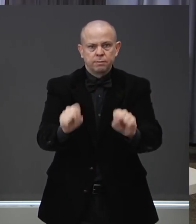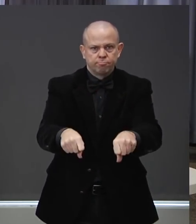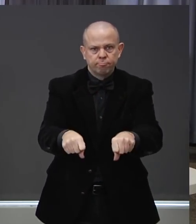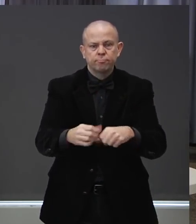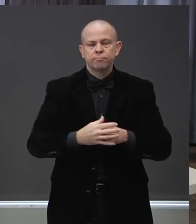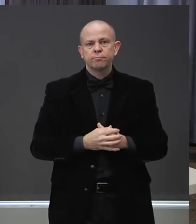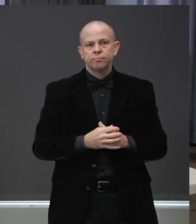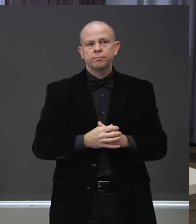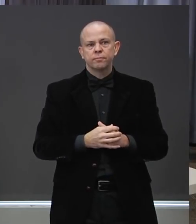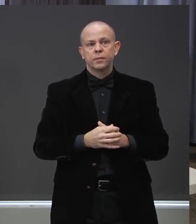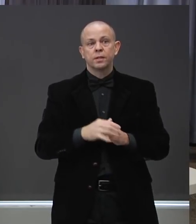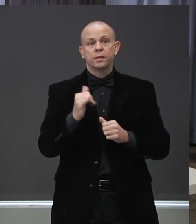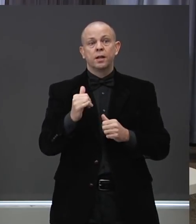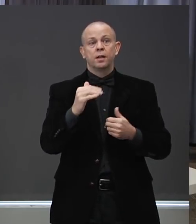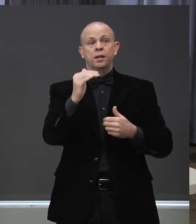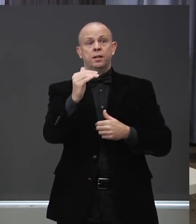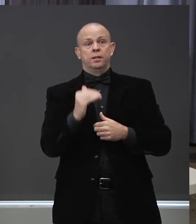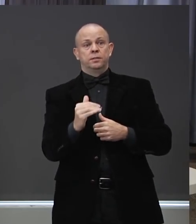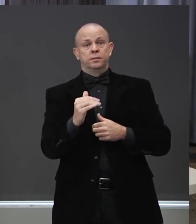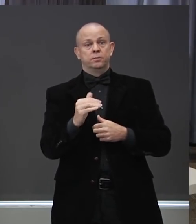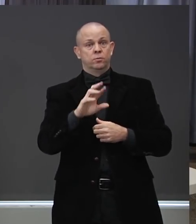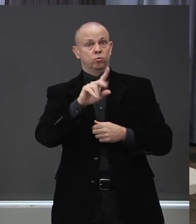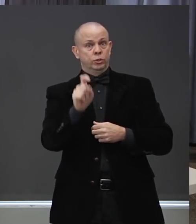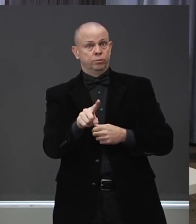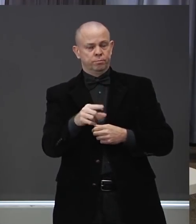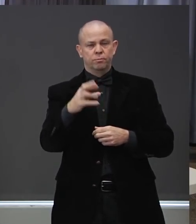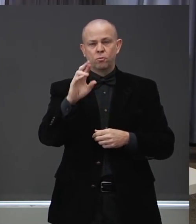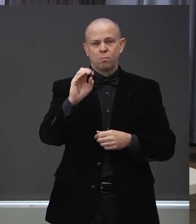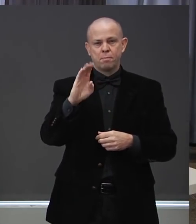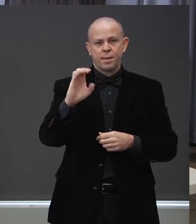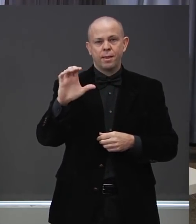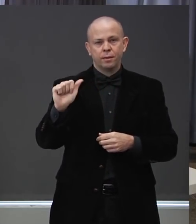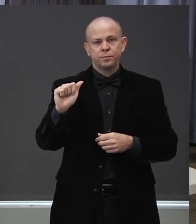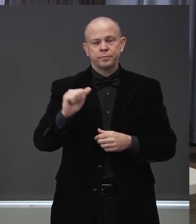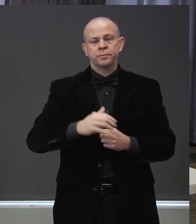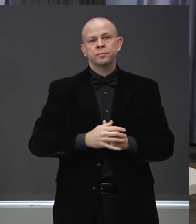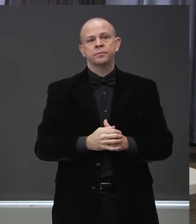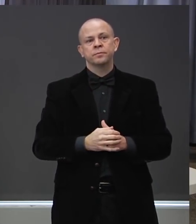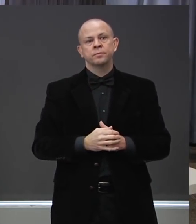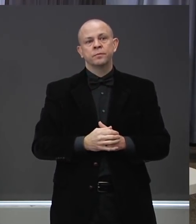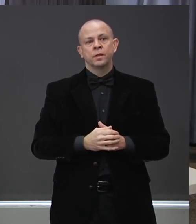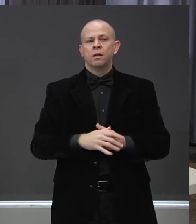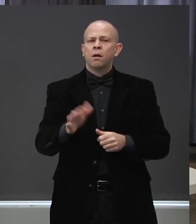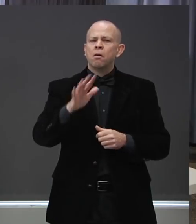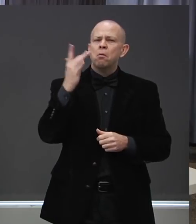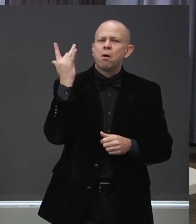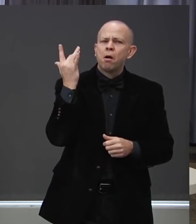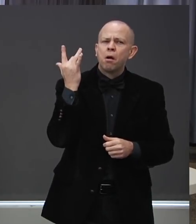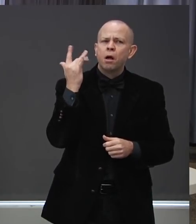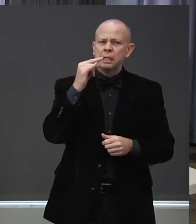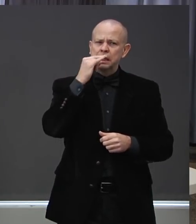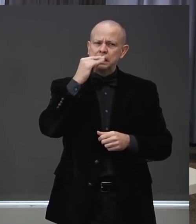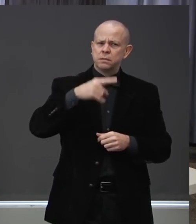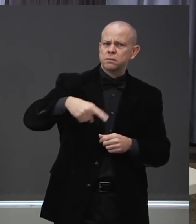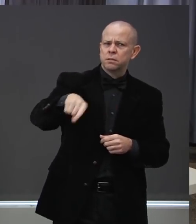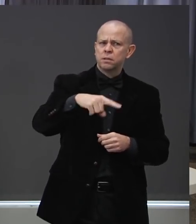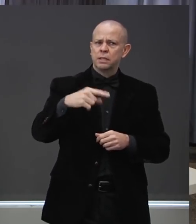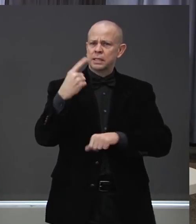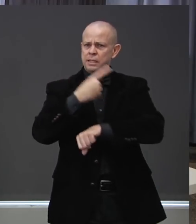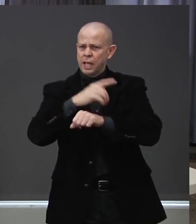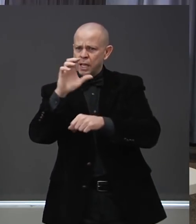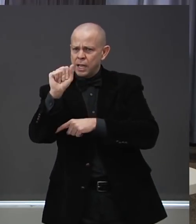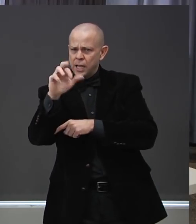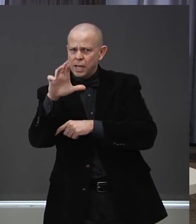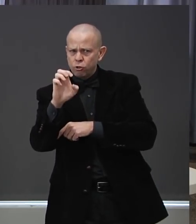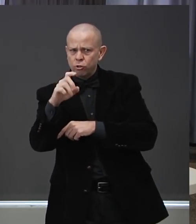Next question is from Rebecca, who asks, why can my child go to daycare to do online school, but can't